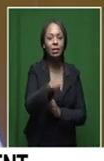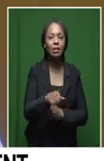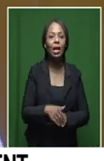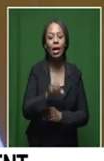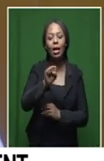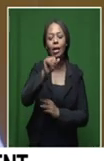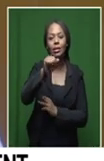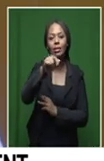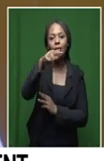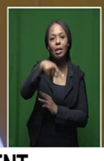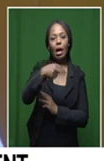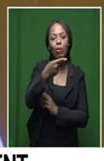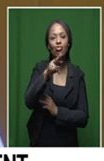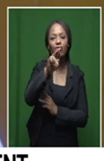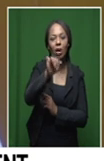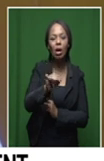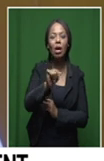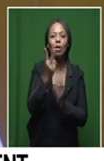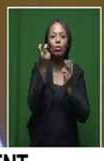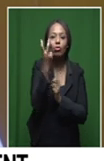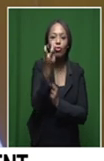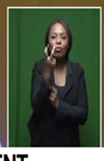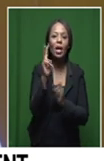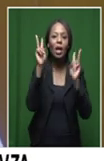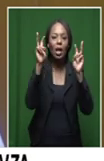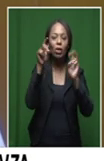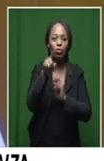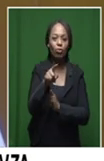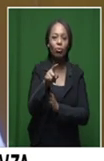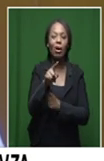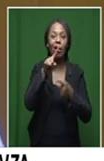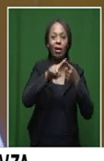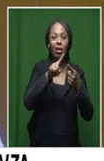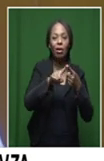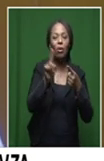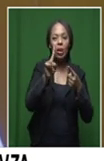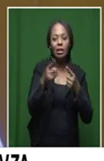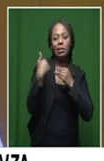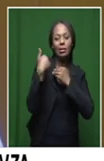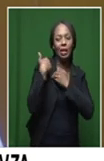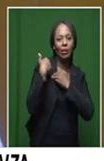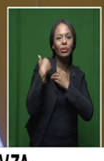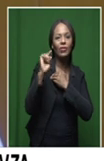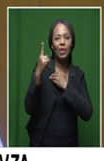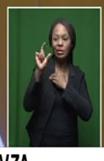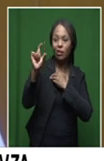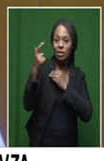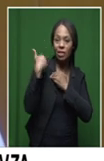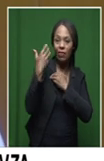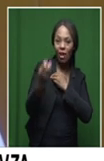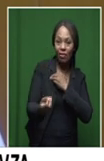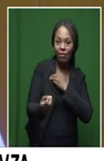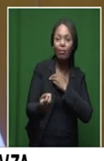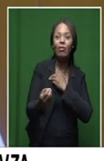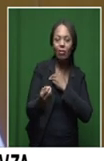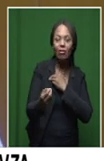SAPRA will always look at two issues, mainly look at the safety of the vaccine, and